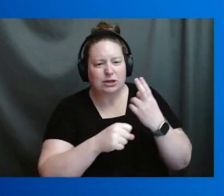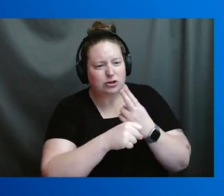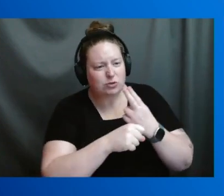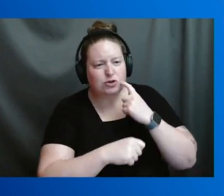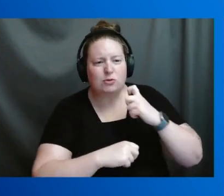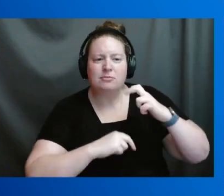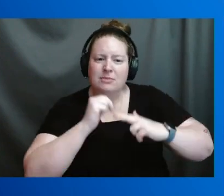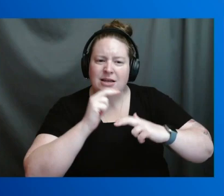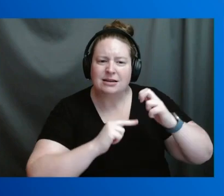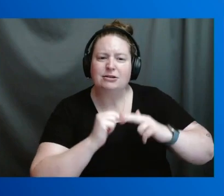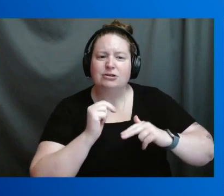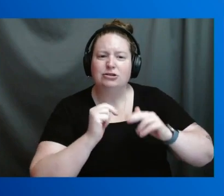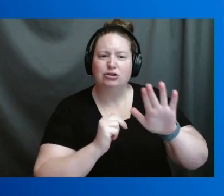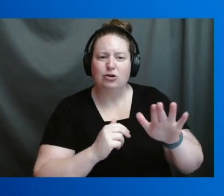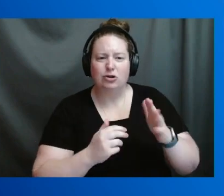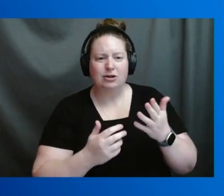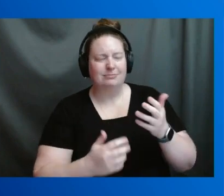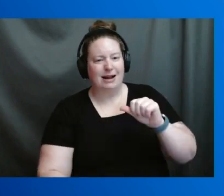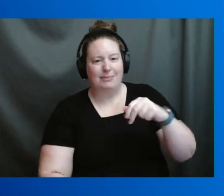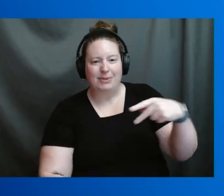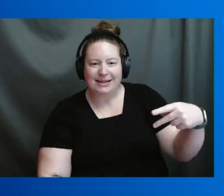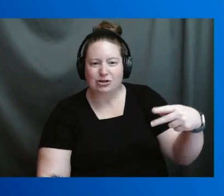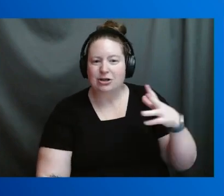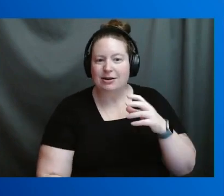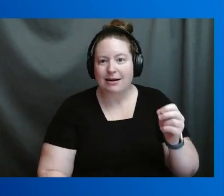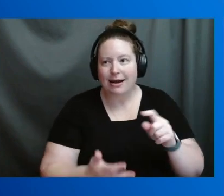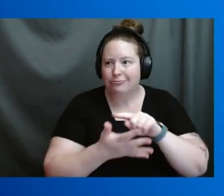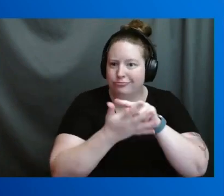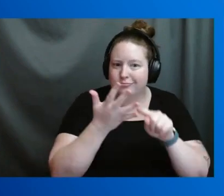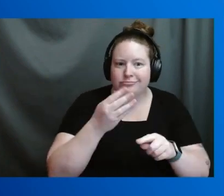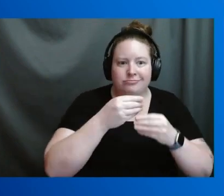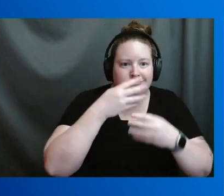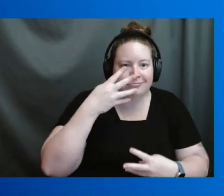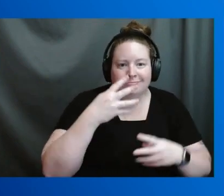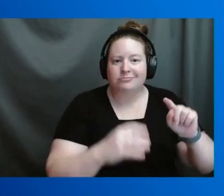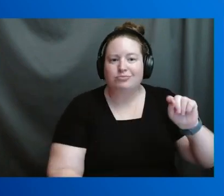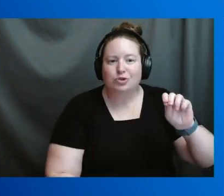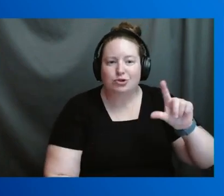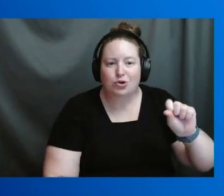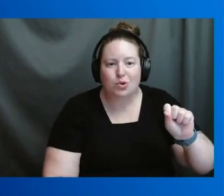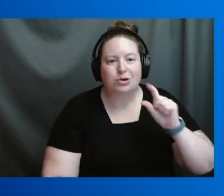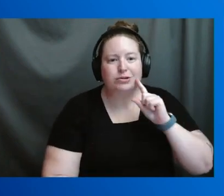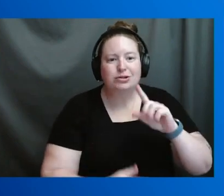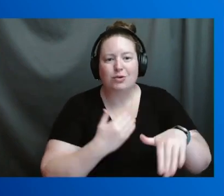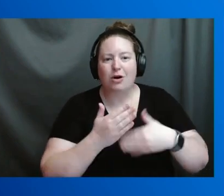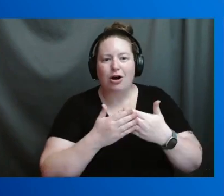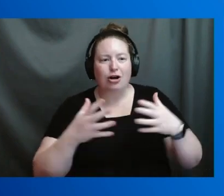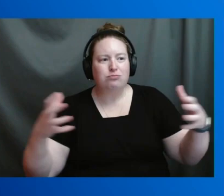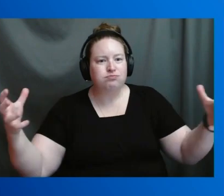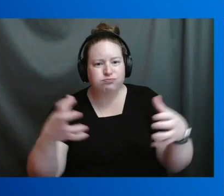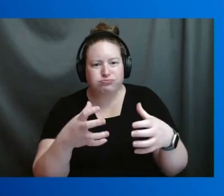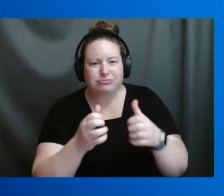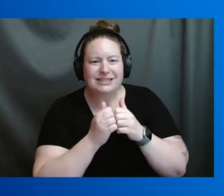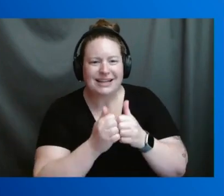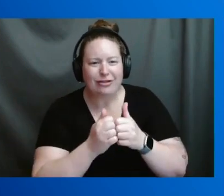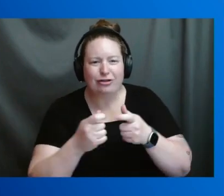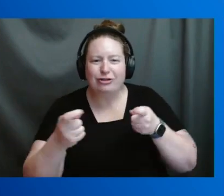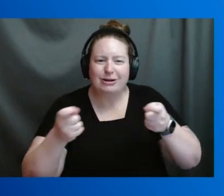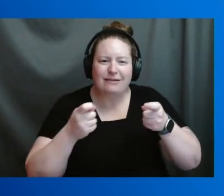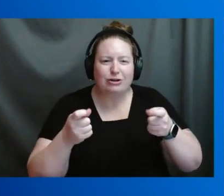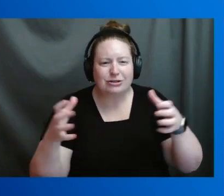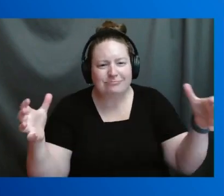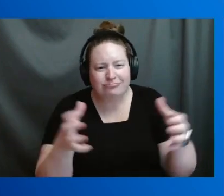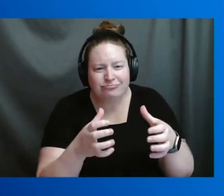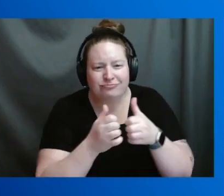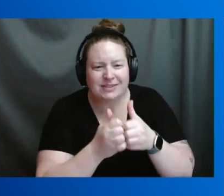really rich ecosystem of tools that you can use to compose those together and govern them together. So everything from the venerable